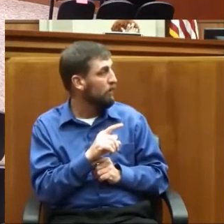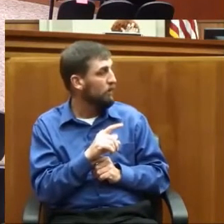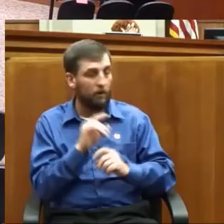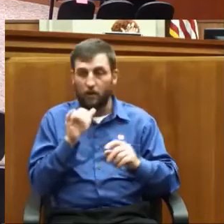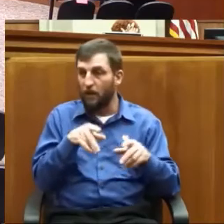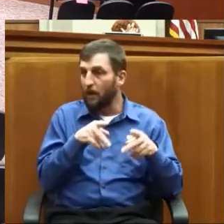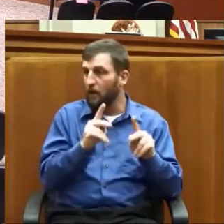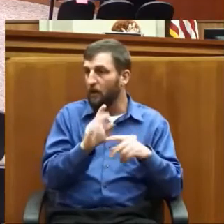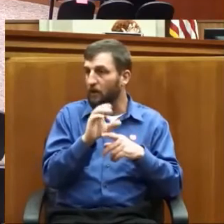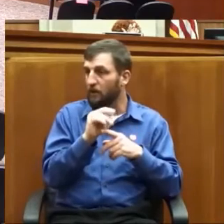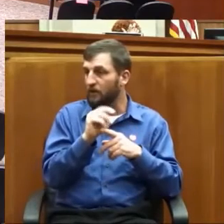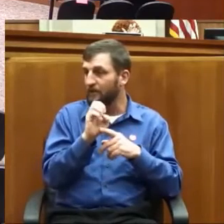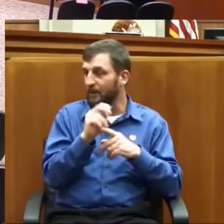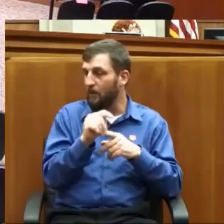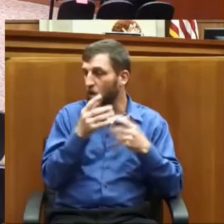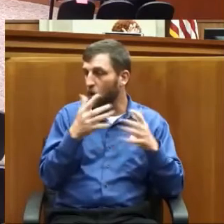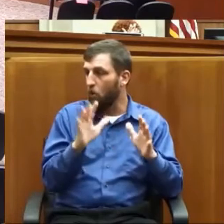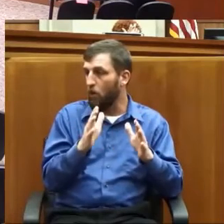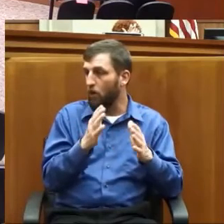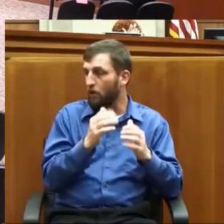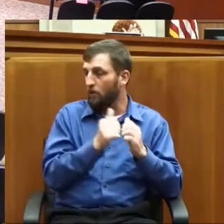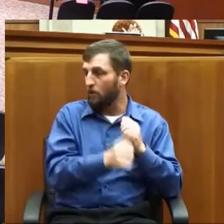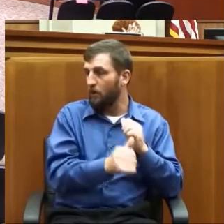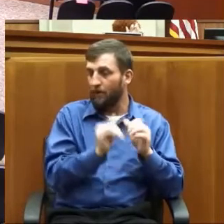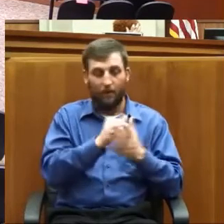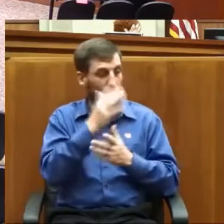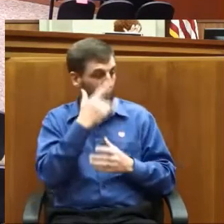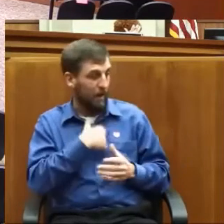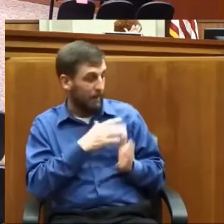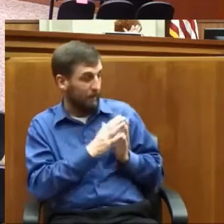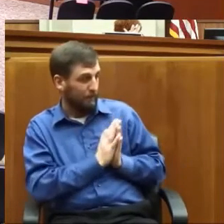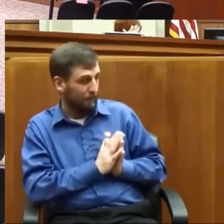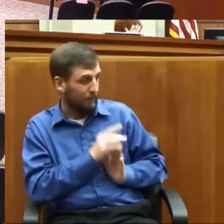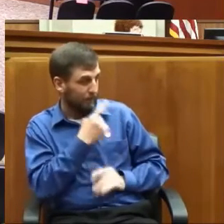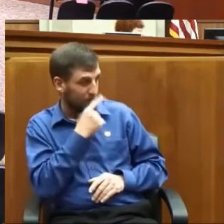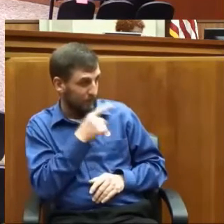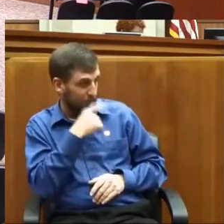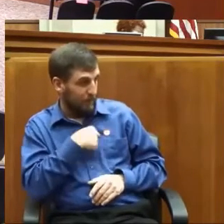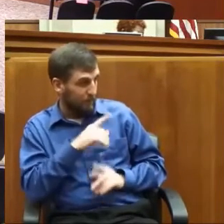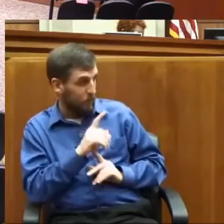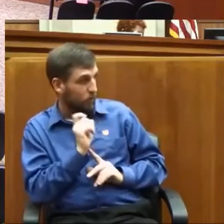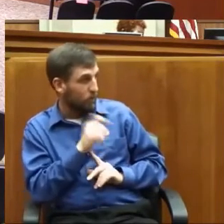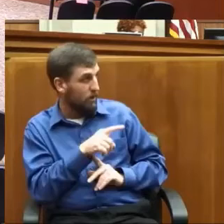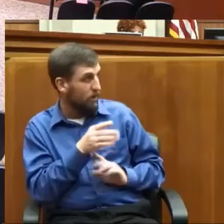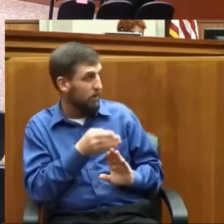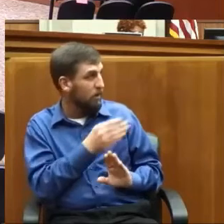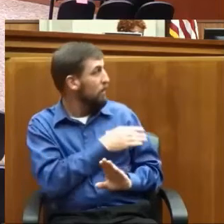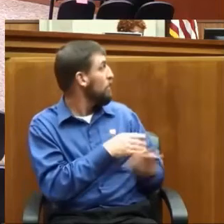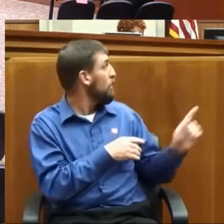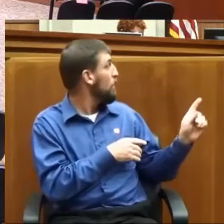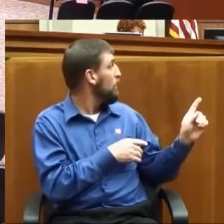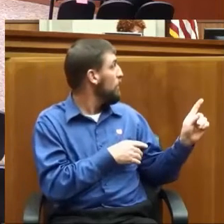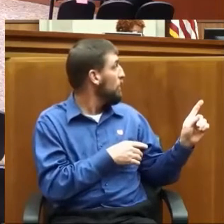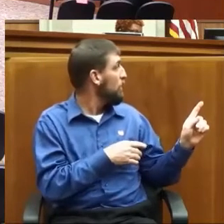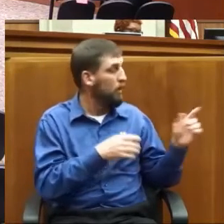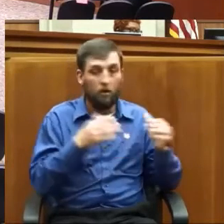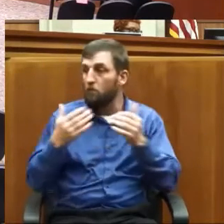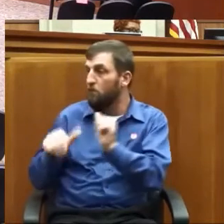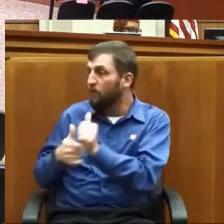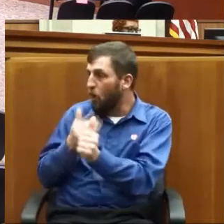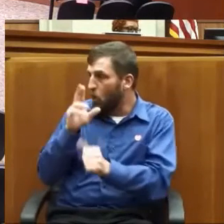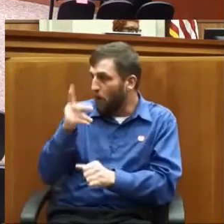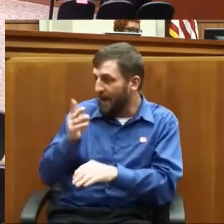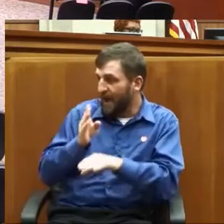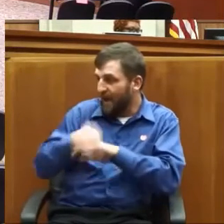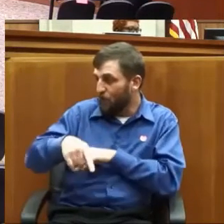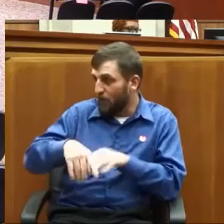is on a consent item that's already been moved through. That's why I beg your indulgence to ask the question. Is it something that we would want to follow up after this